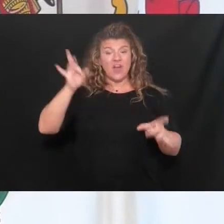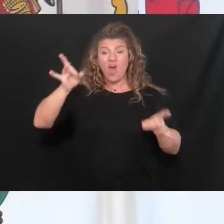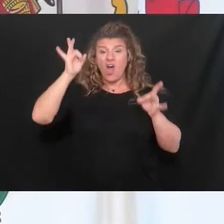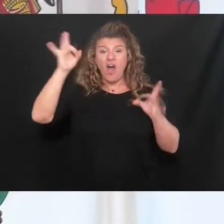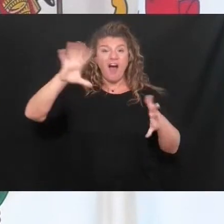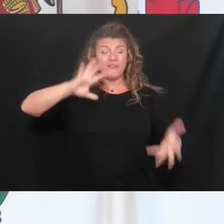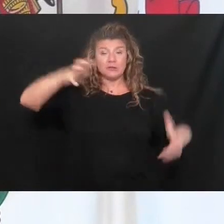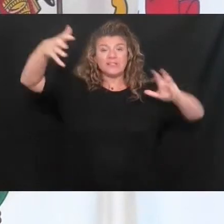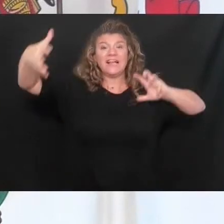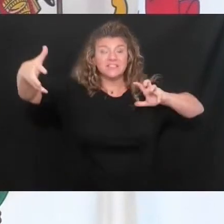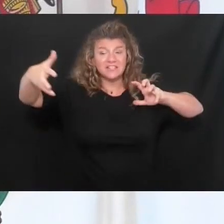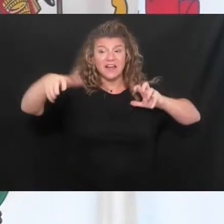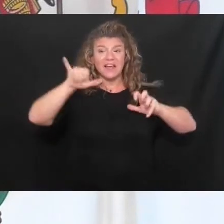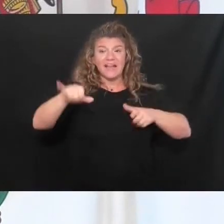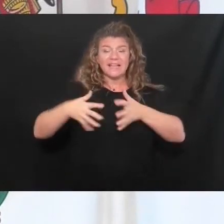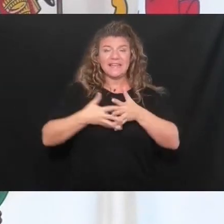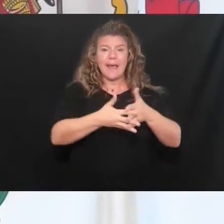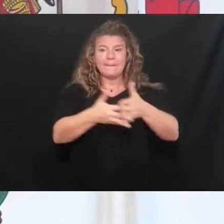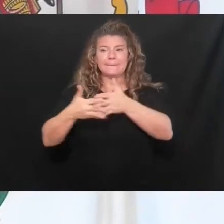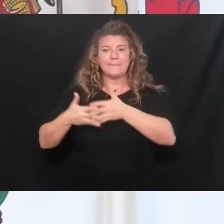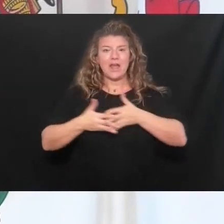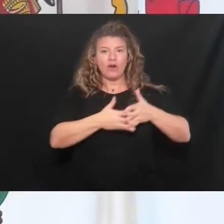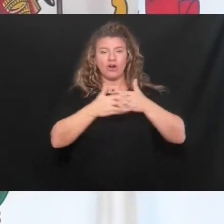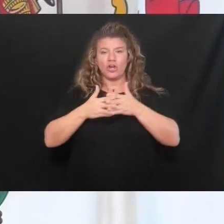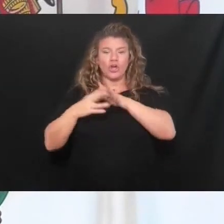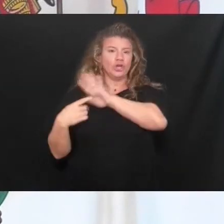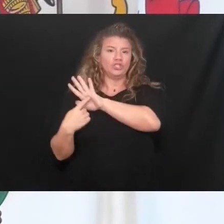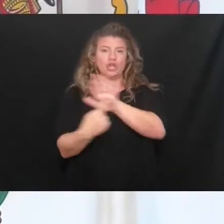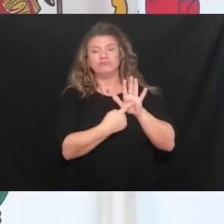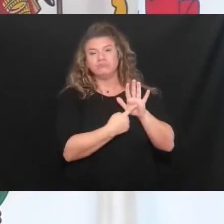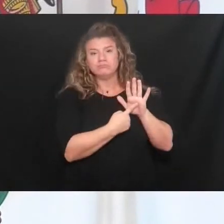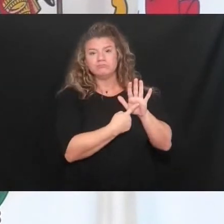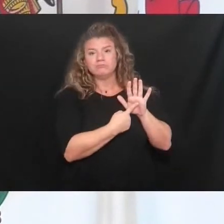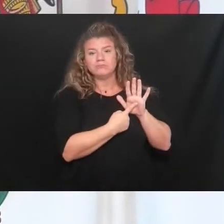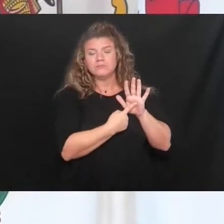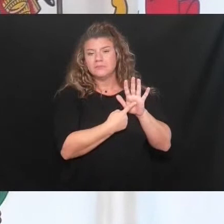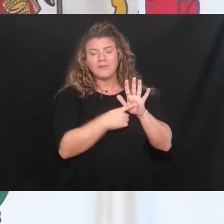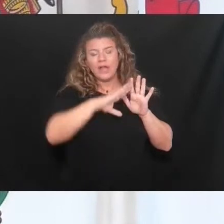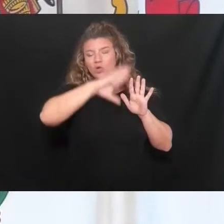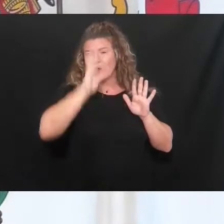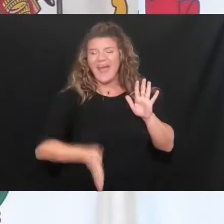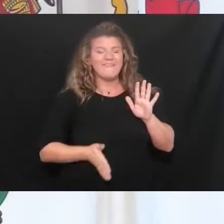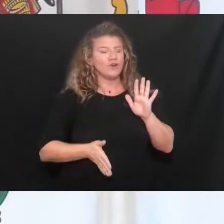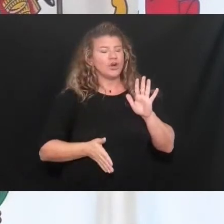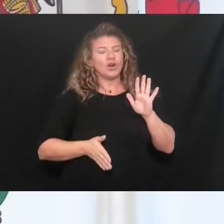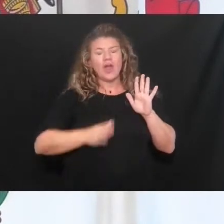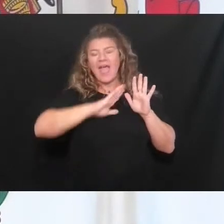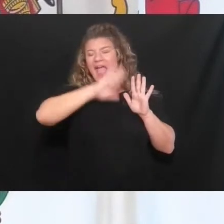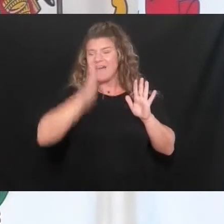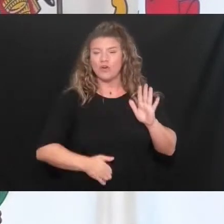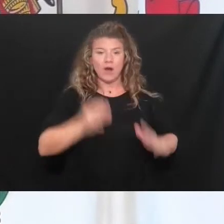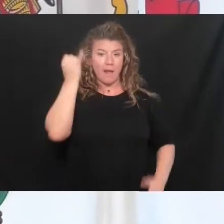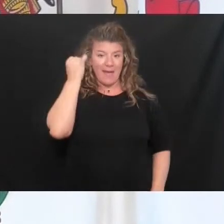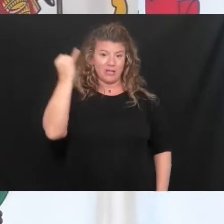that America could put on display that you could ever